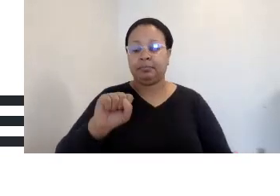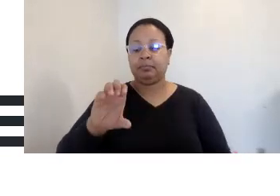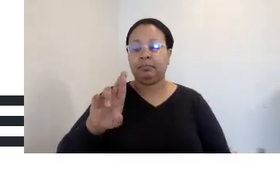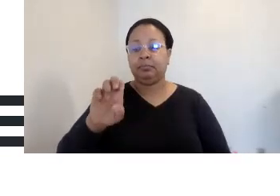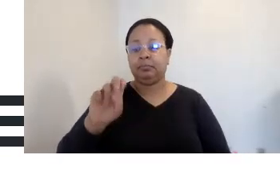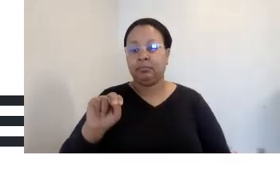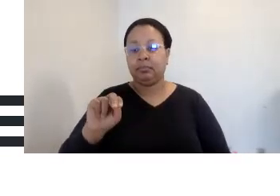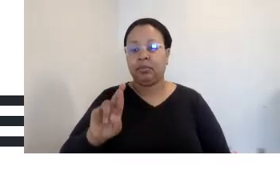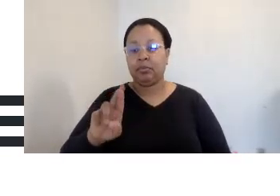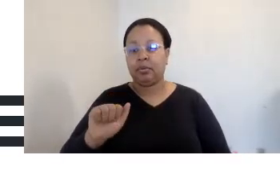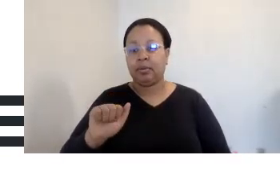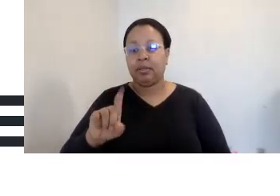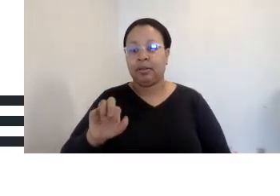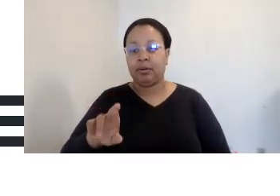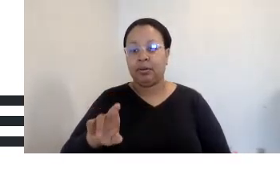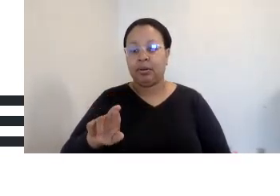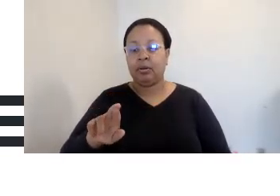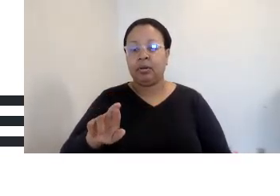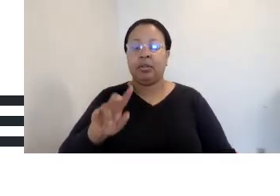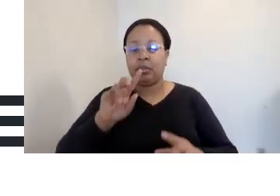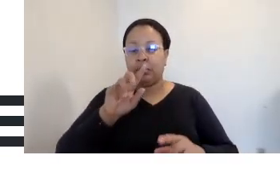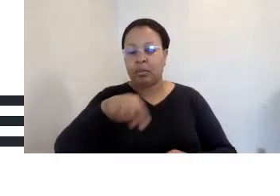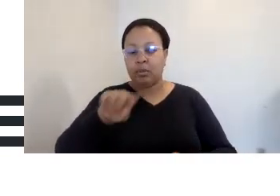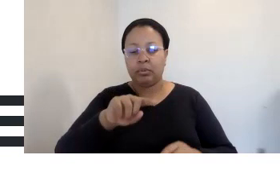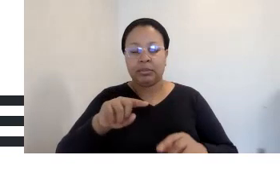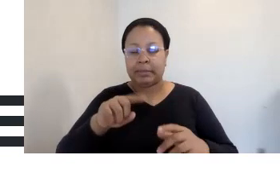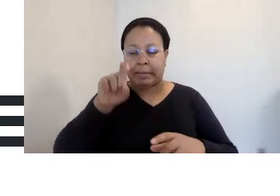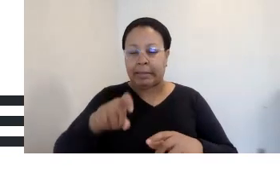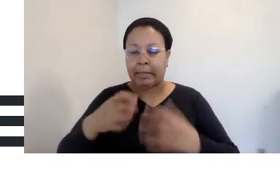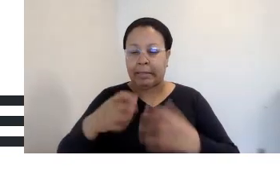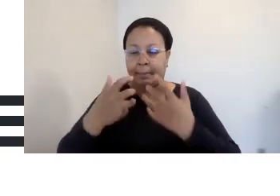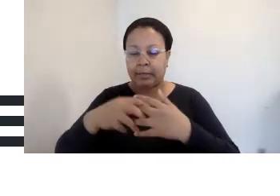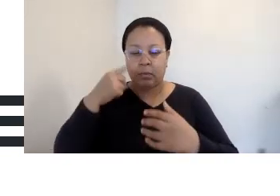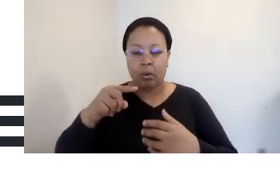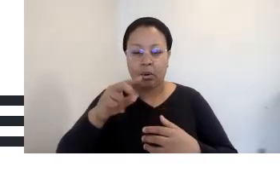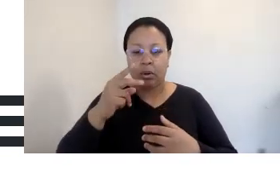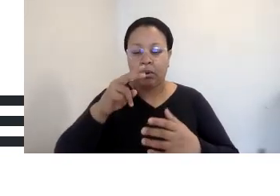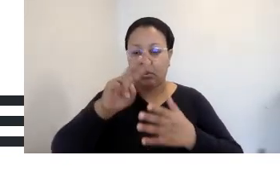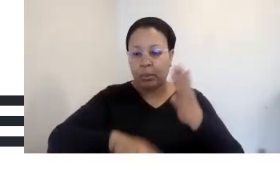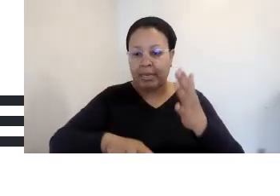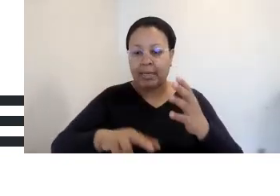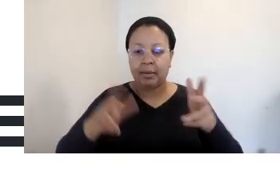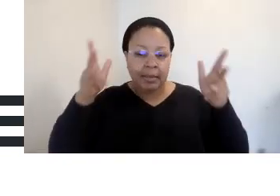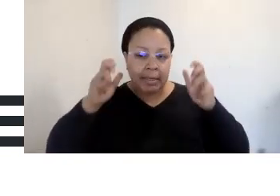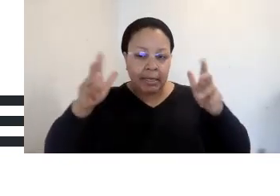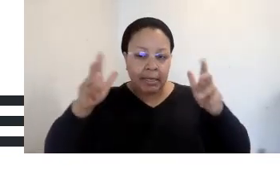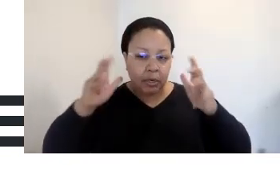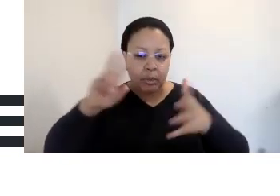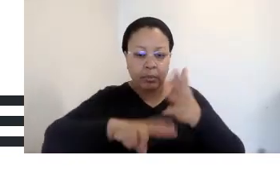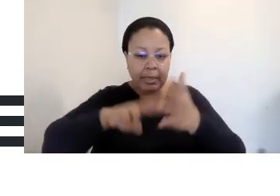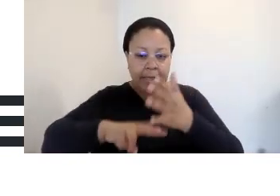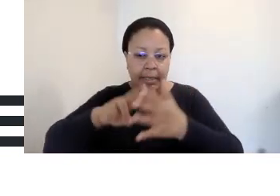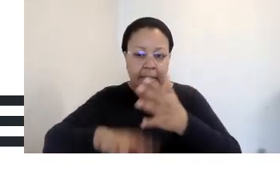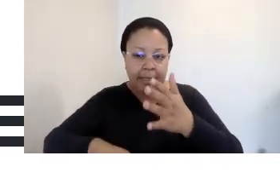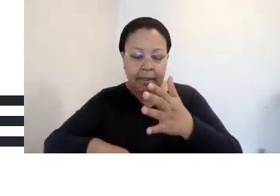technology to read whatever's on like a phone or a computer screen, those screen readers